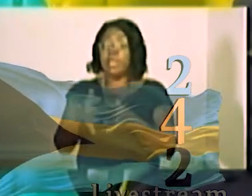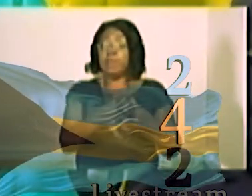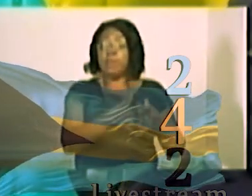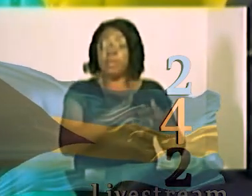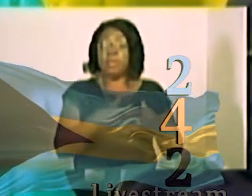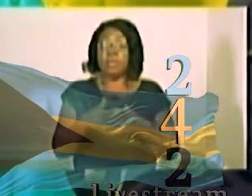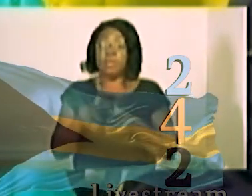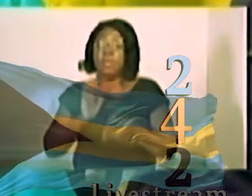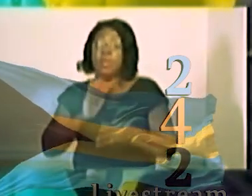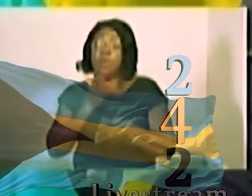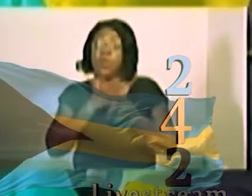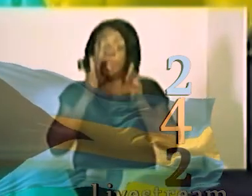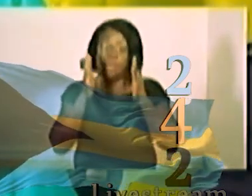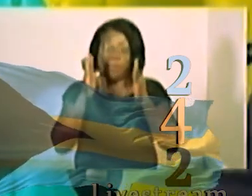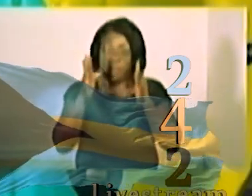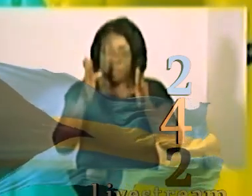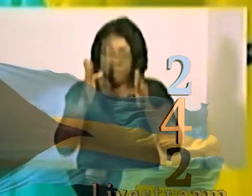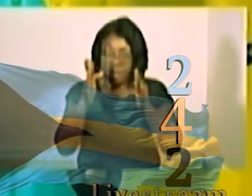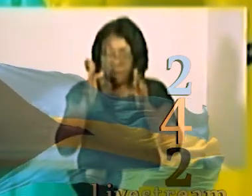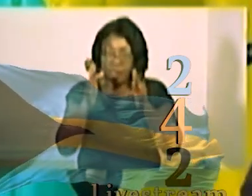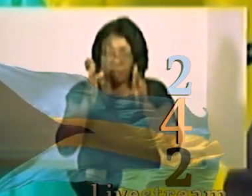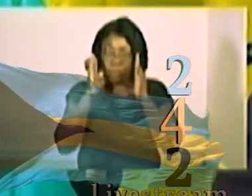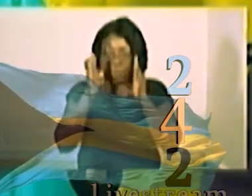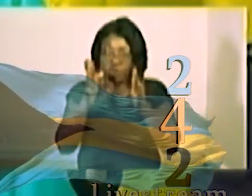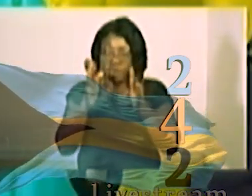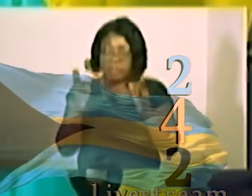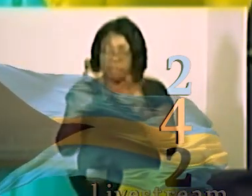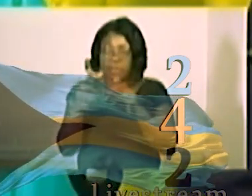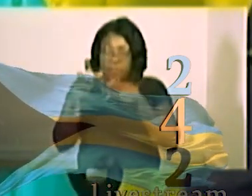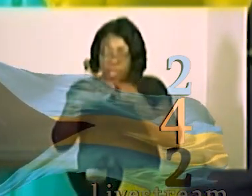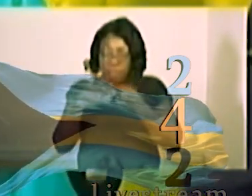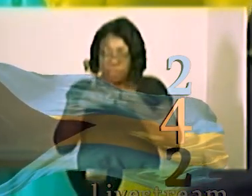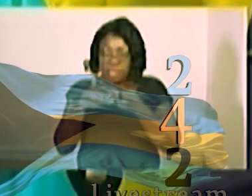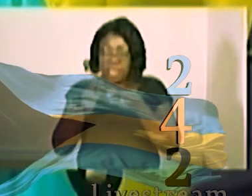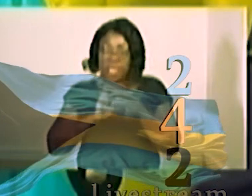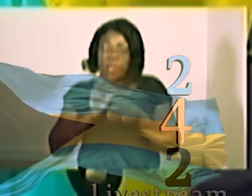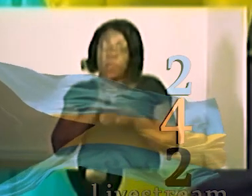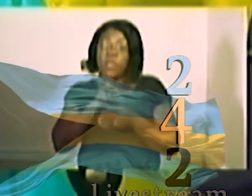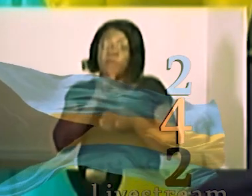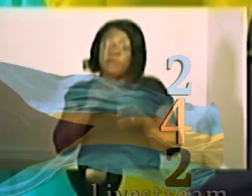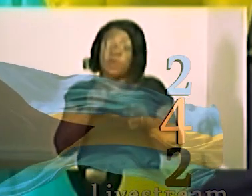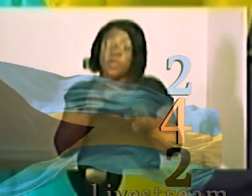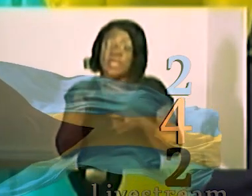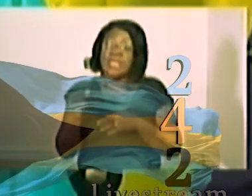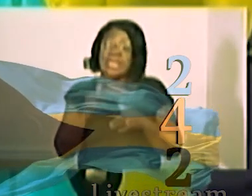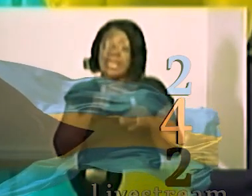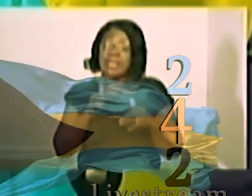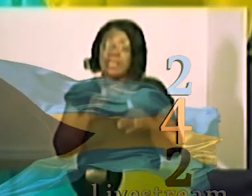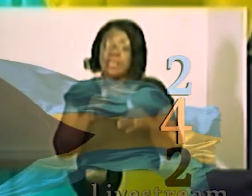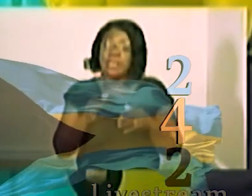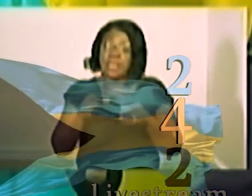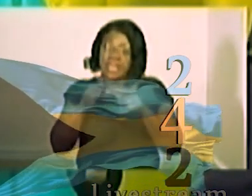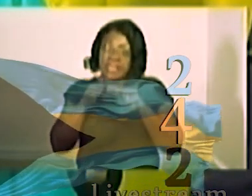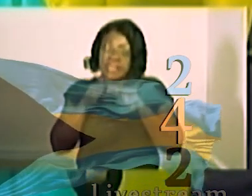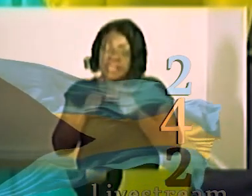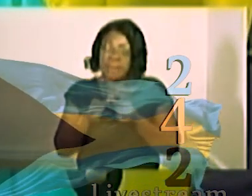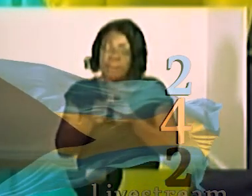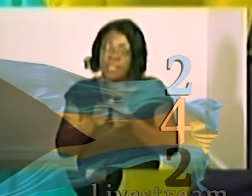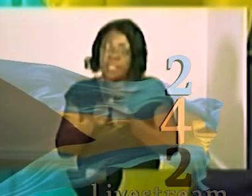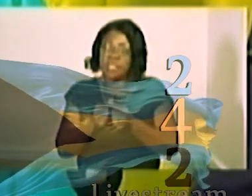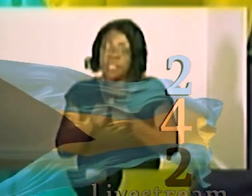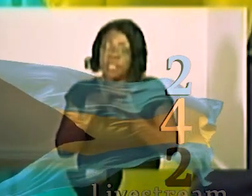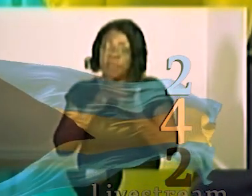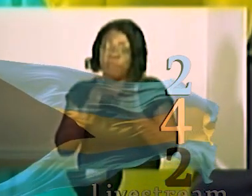States, we are monitoring and observing very closely. We have not yet established nor put together